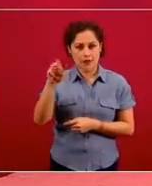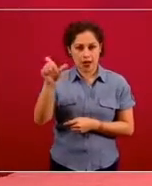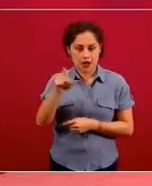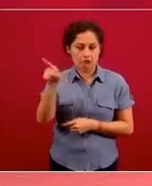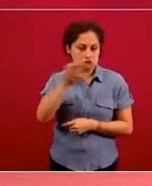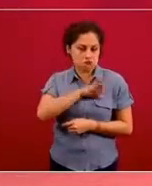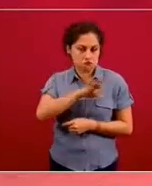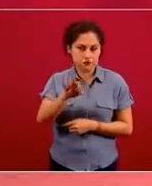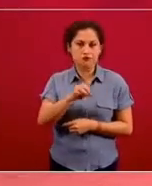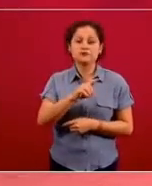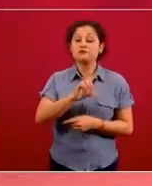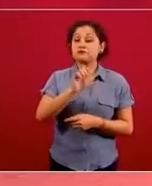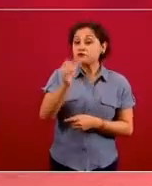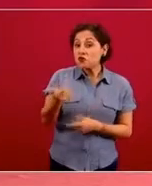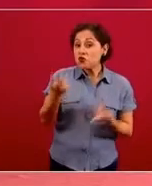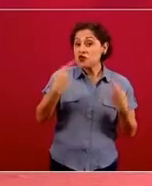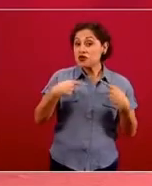that at